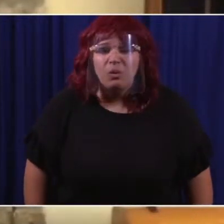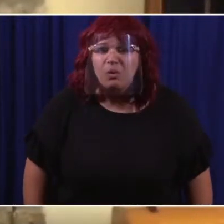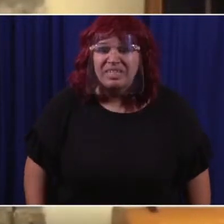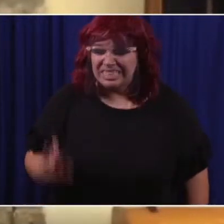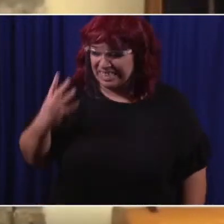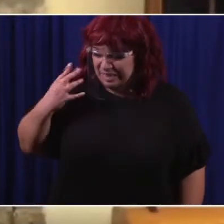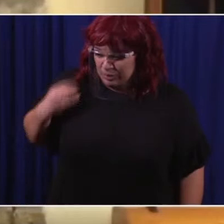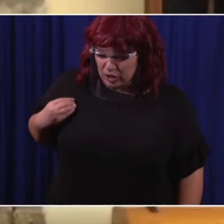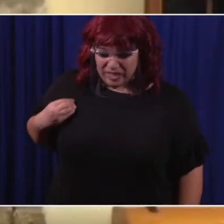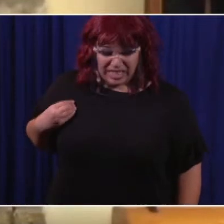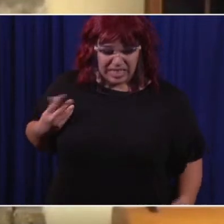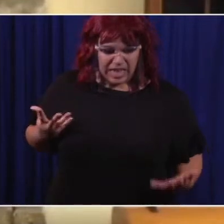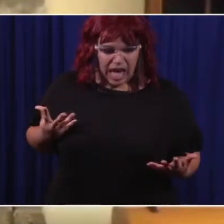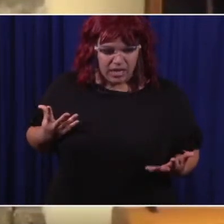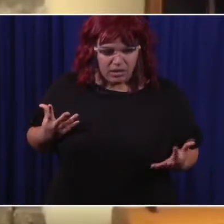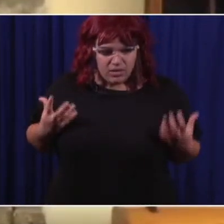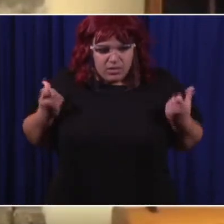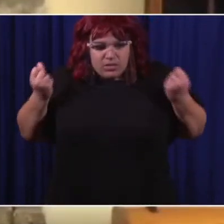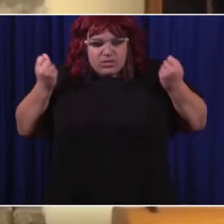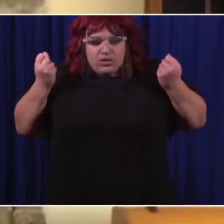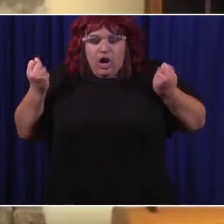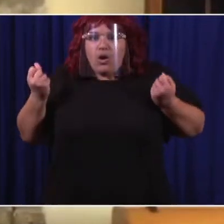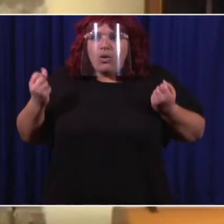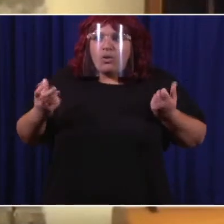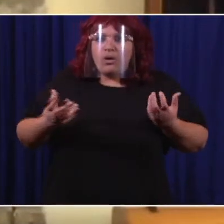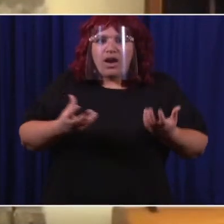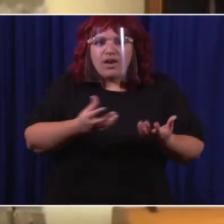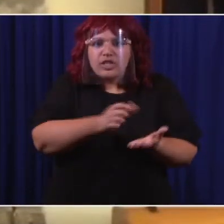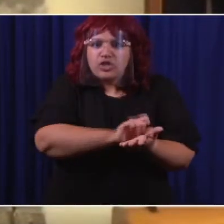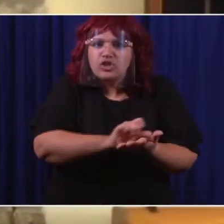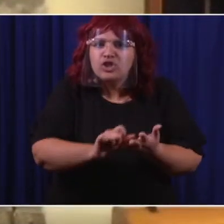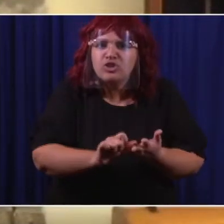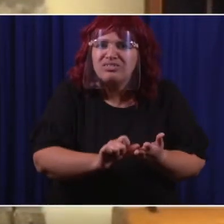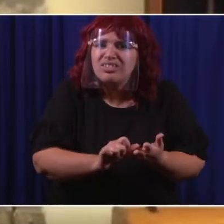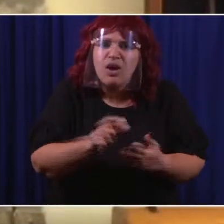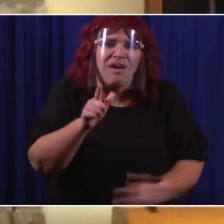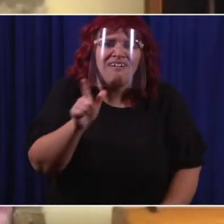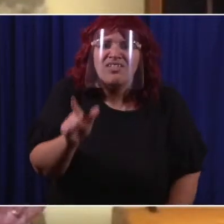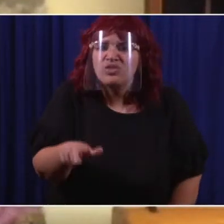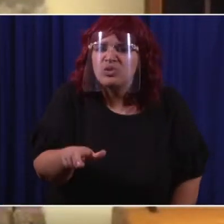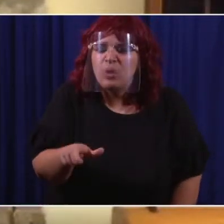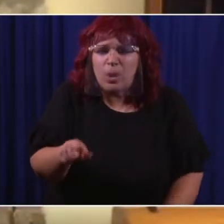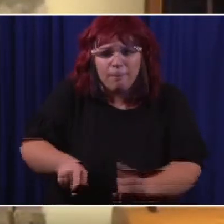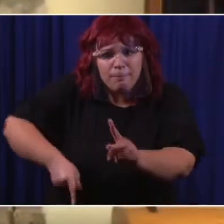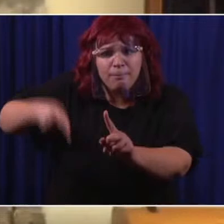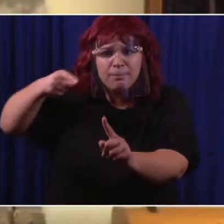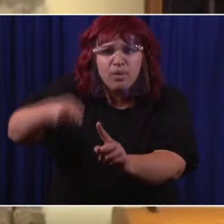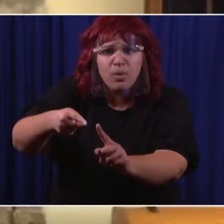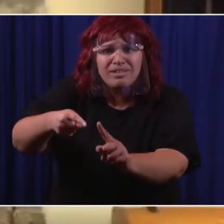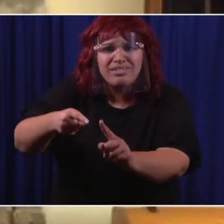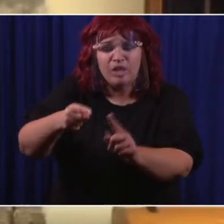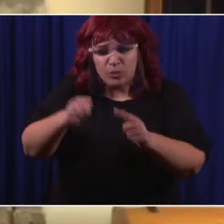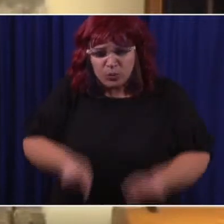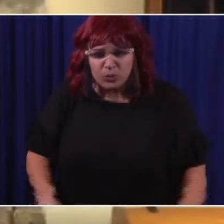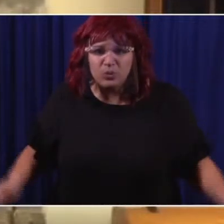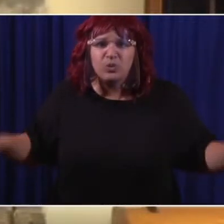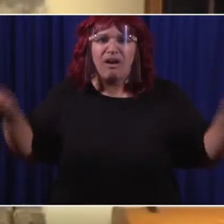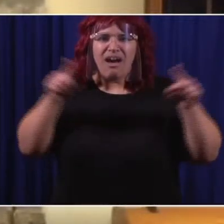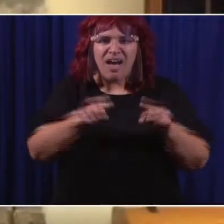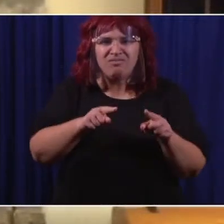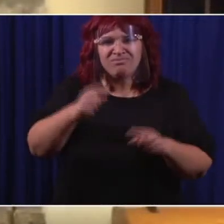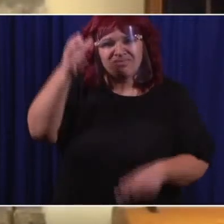control this if we get 90%, 85% of people wearing masks, keeping a distance, and using their good common